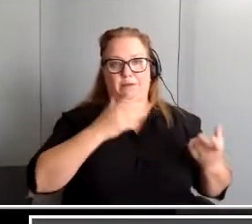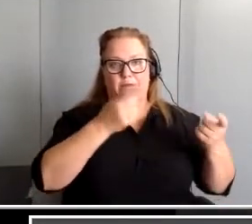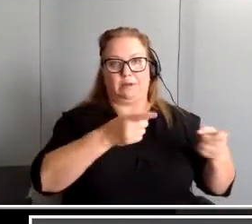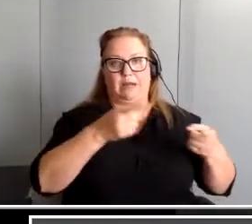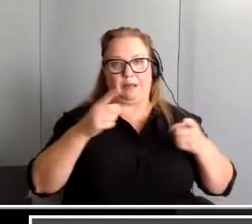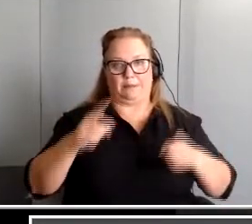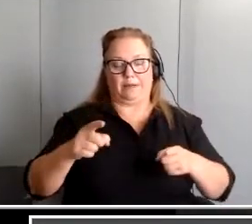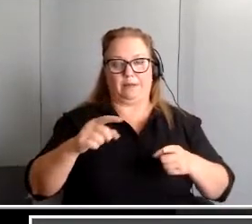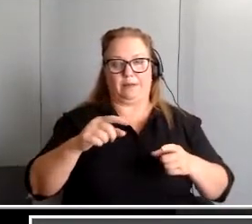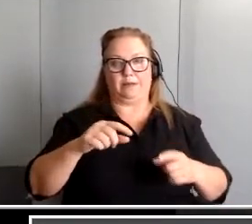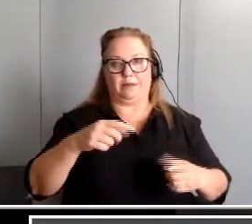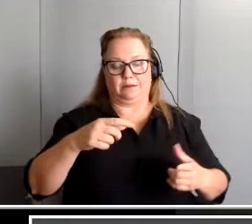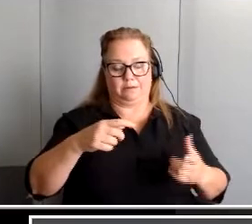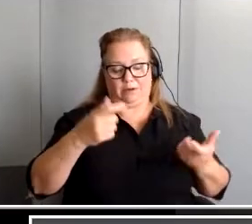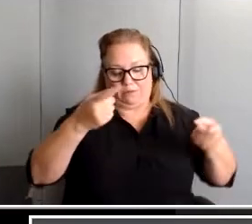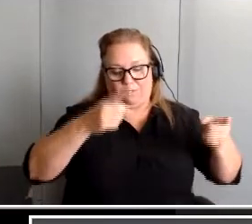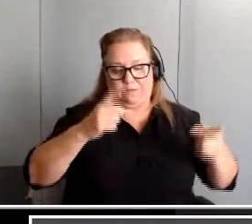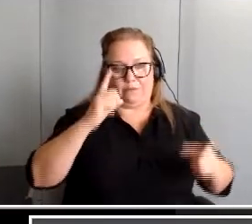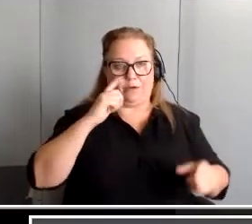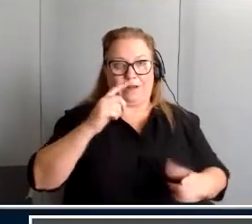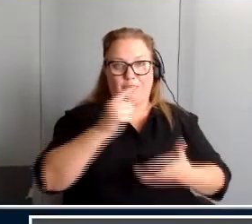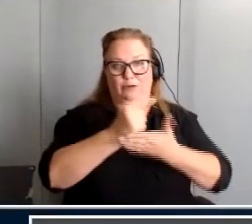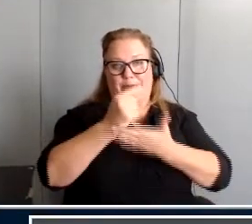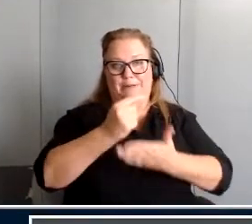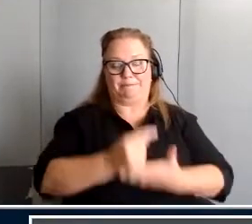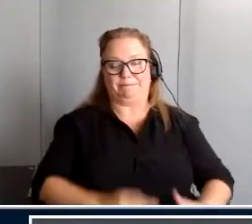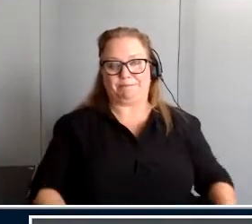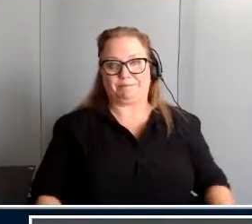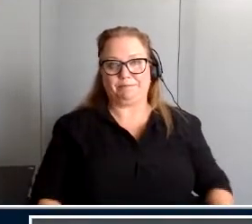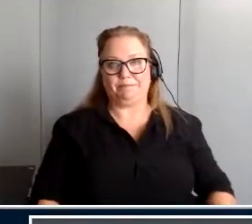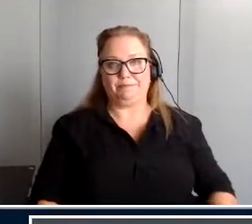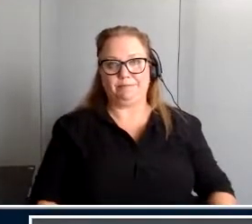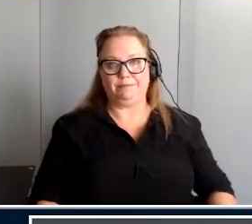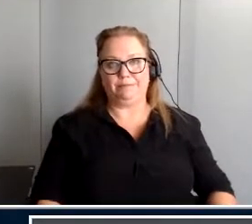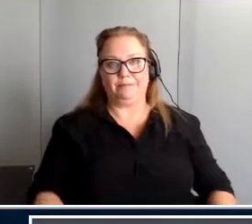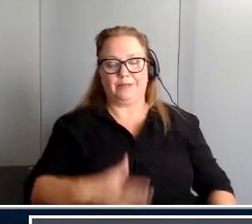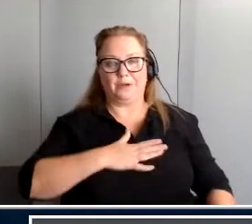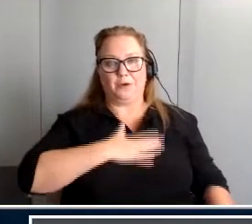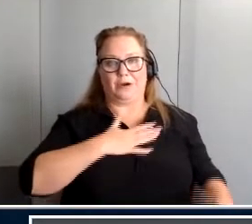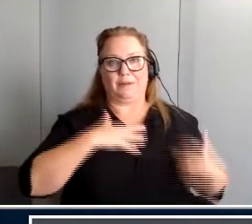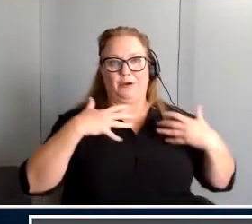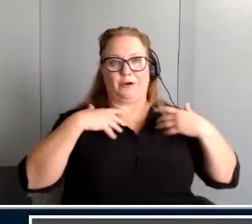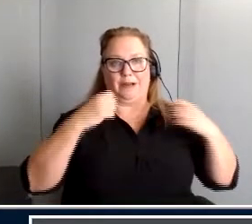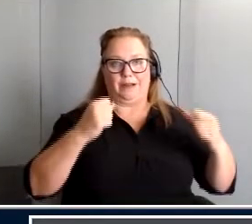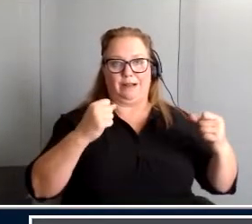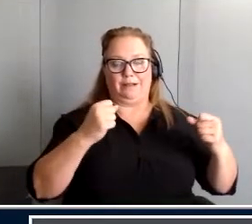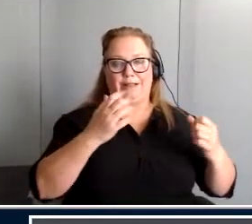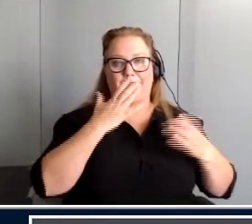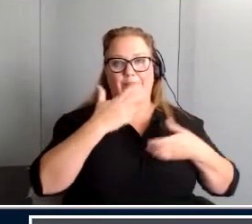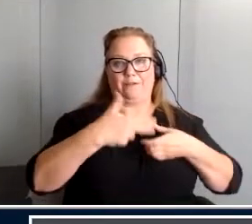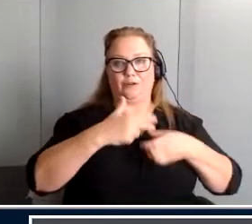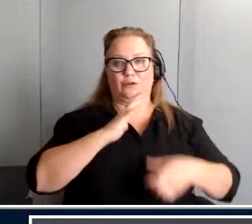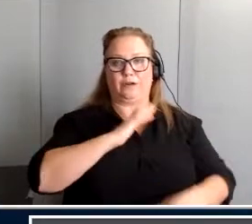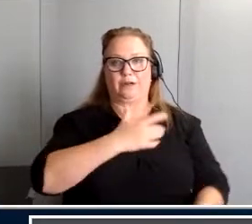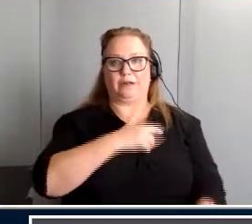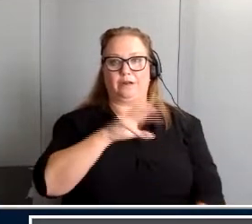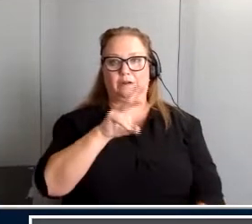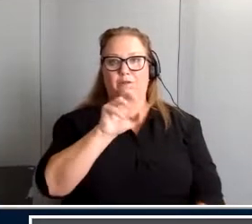the procedure that I did. Yes. Well, we're glad that you are healthy and doing well. Thank you for joining us. Warren, your final